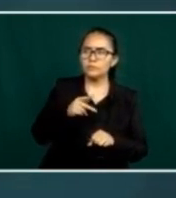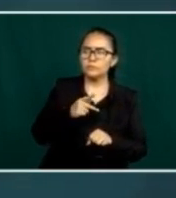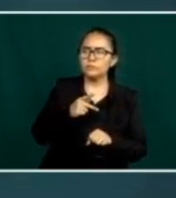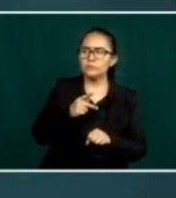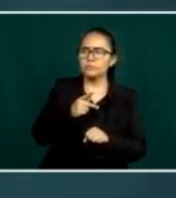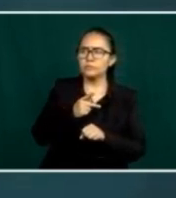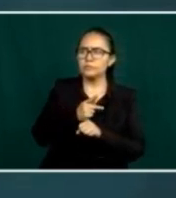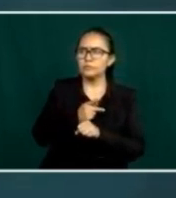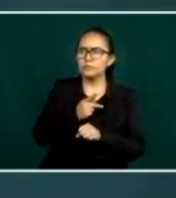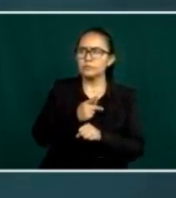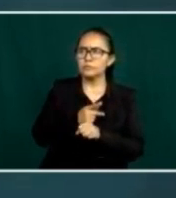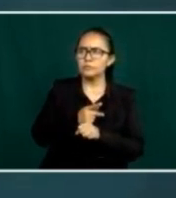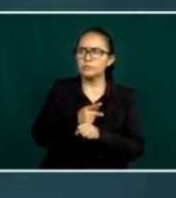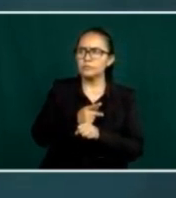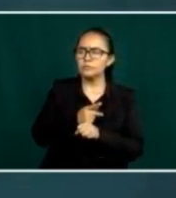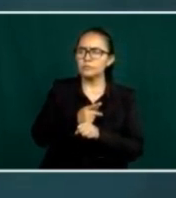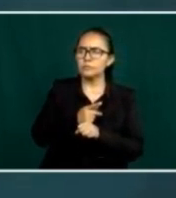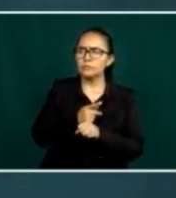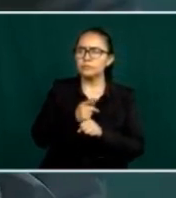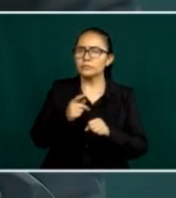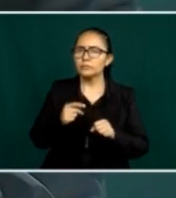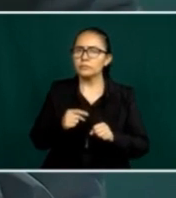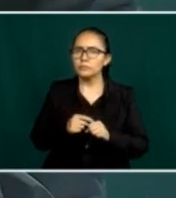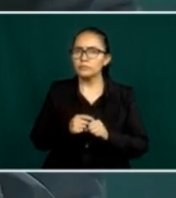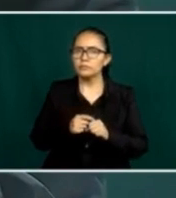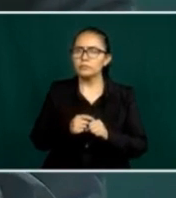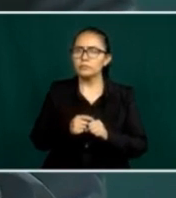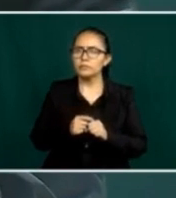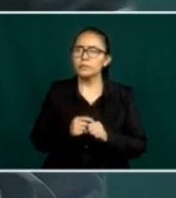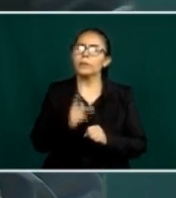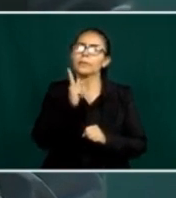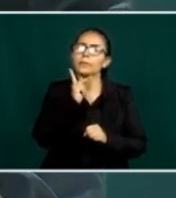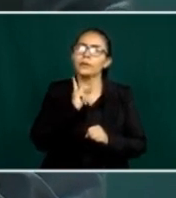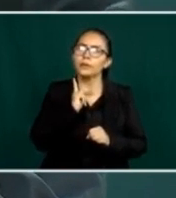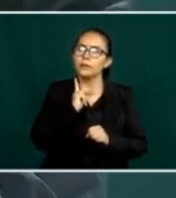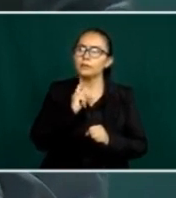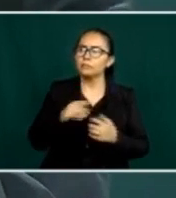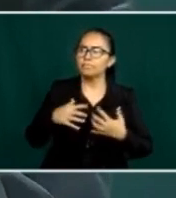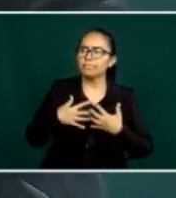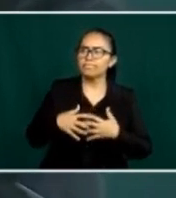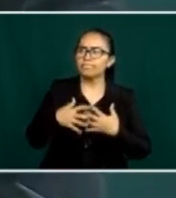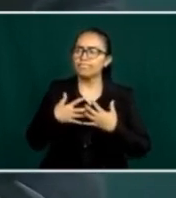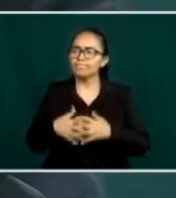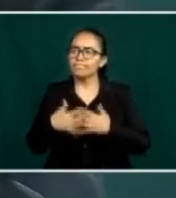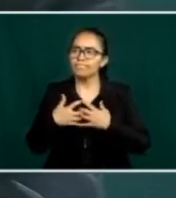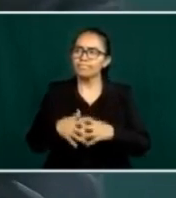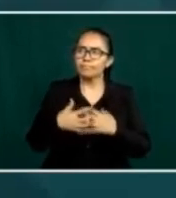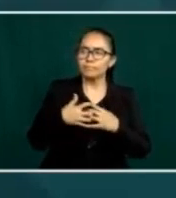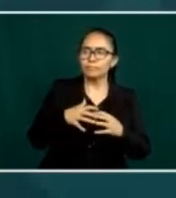they were lowering the national debt with Pemex.